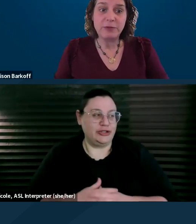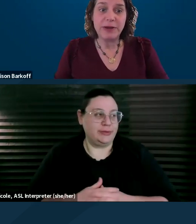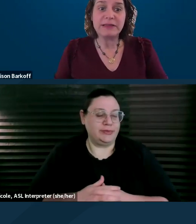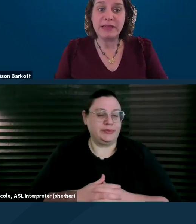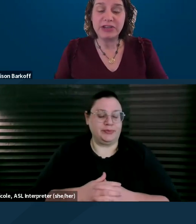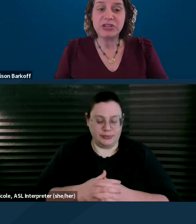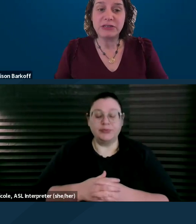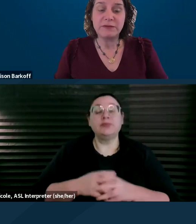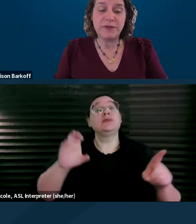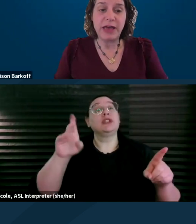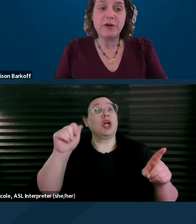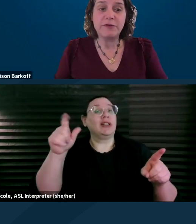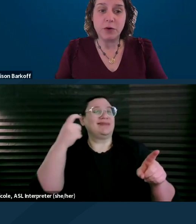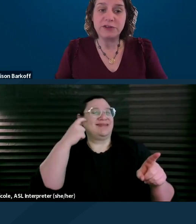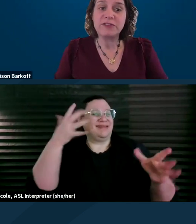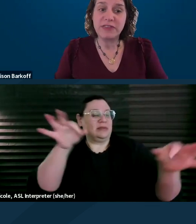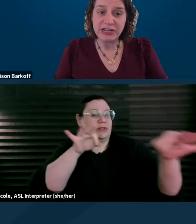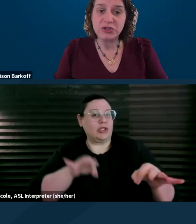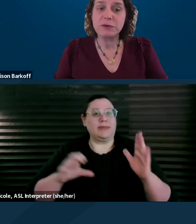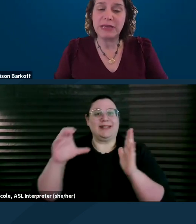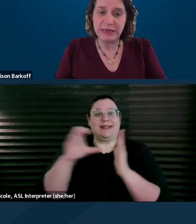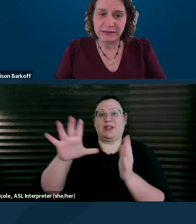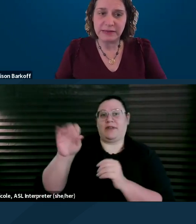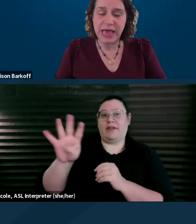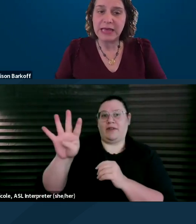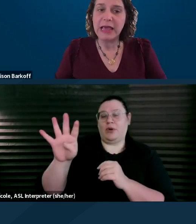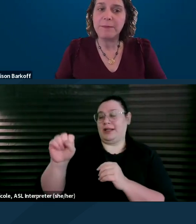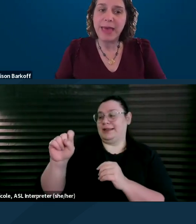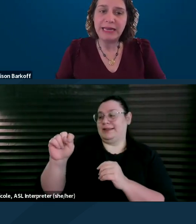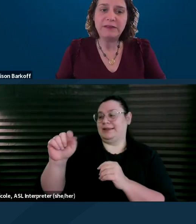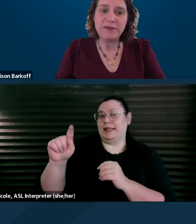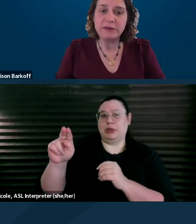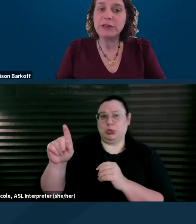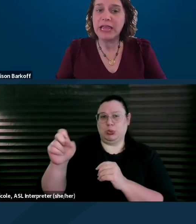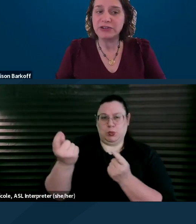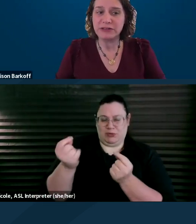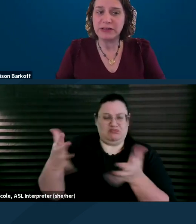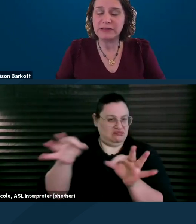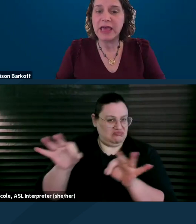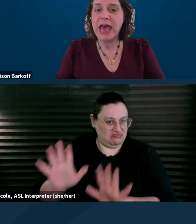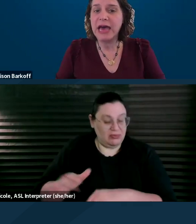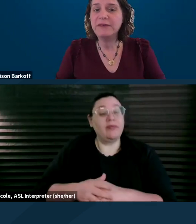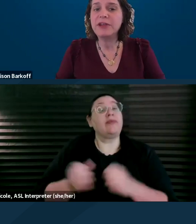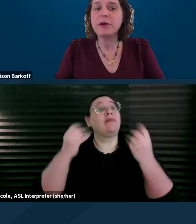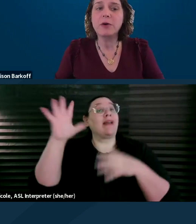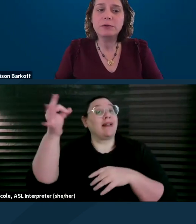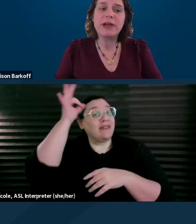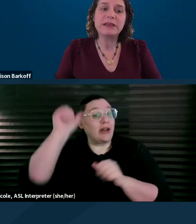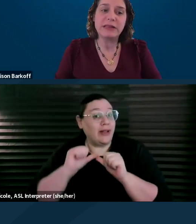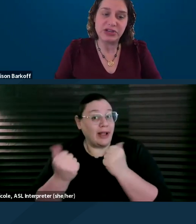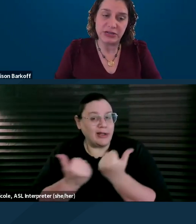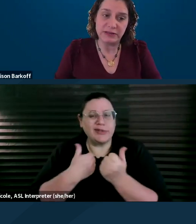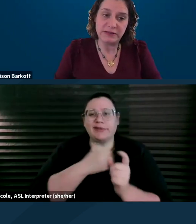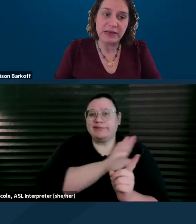Claudia described what the Section 504 statute is, and many federal agencies have their